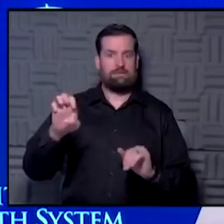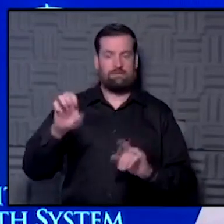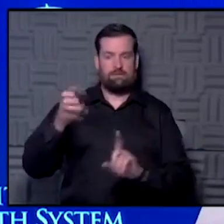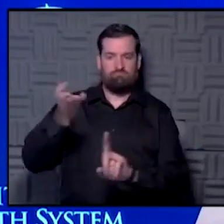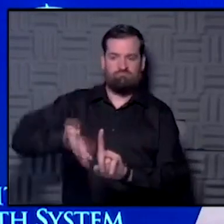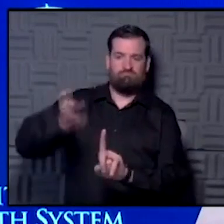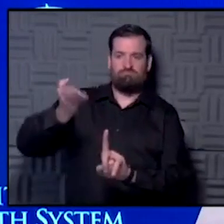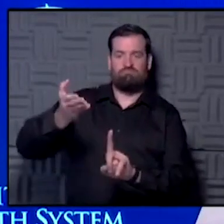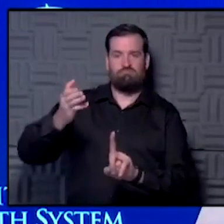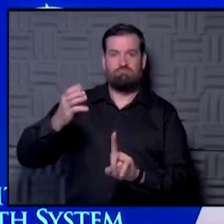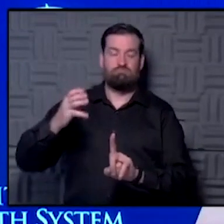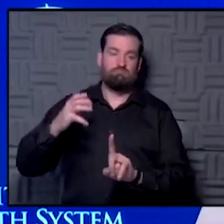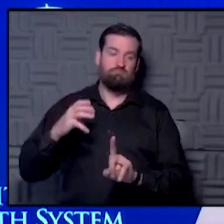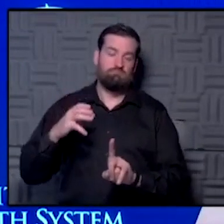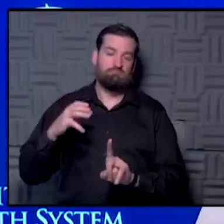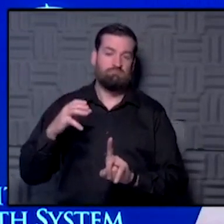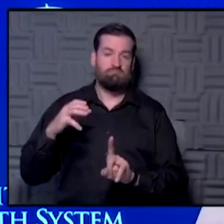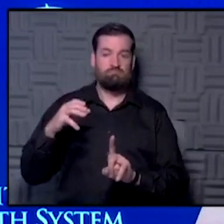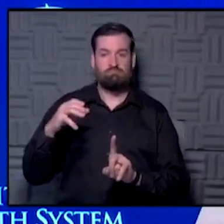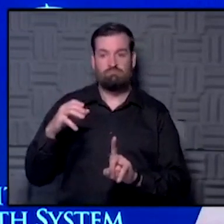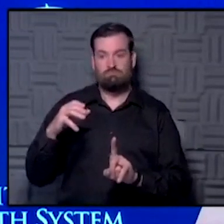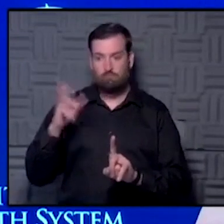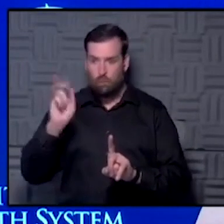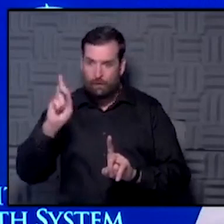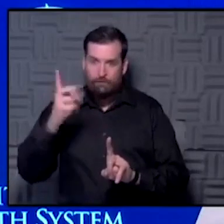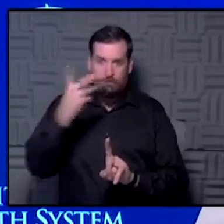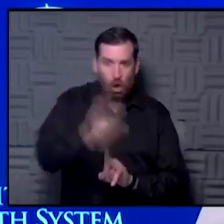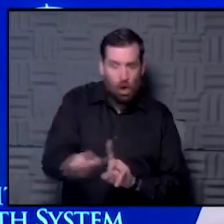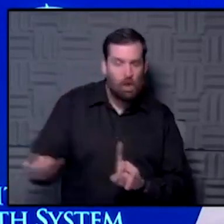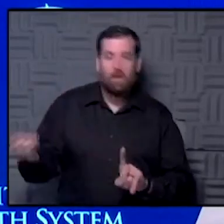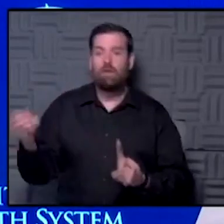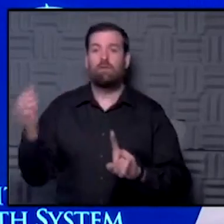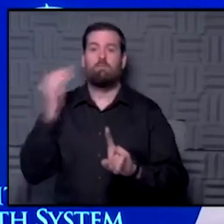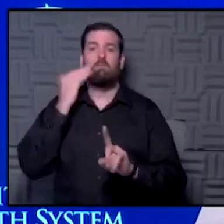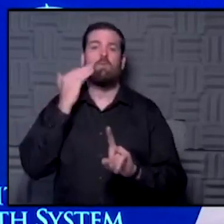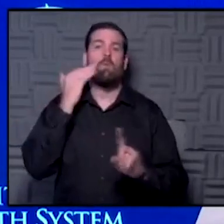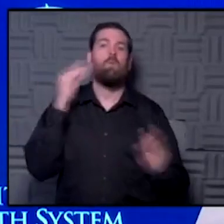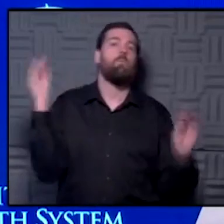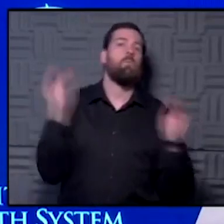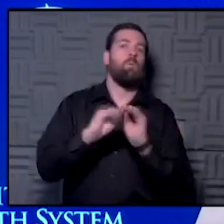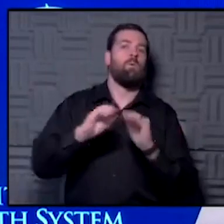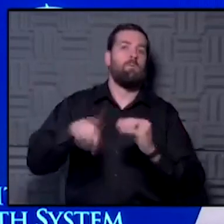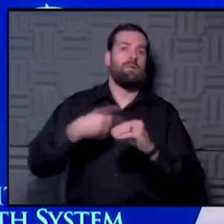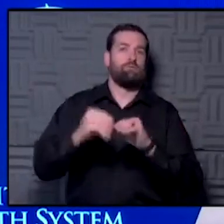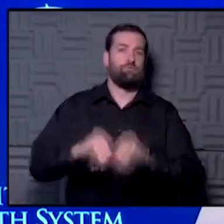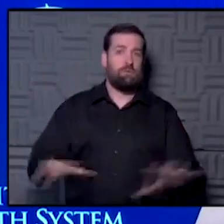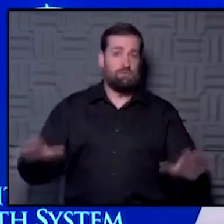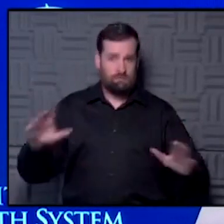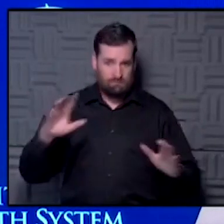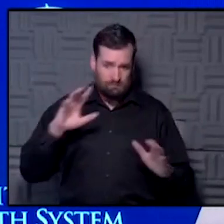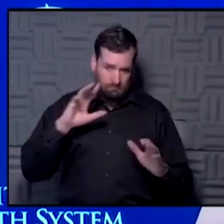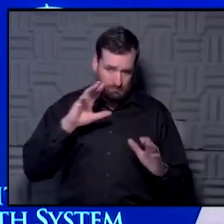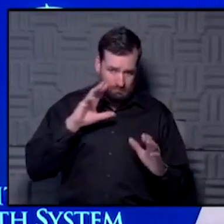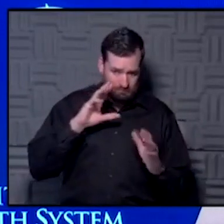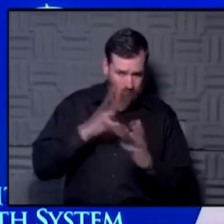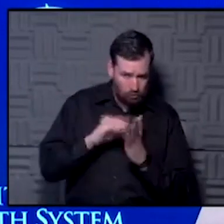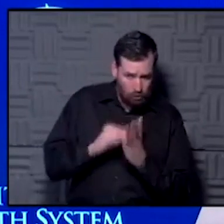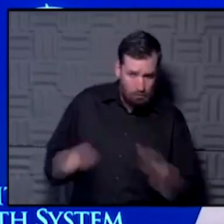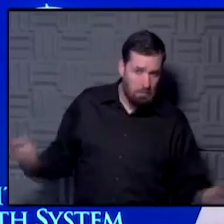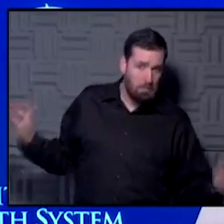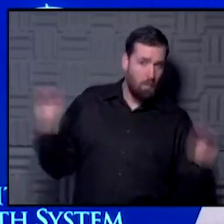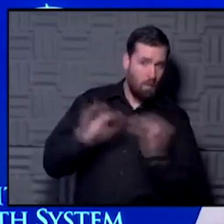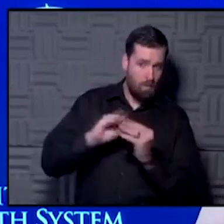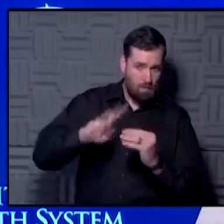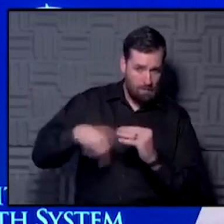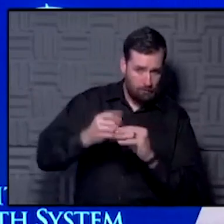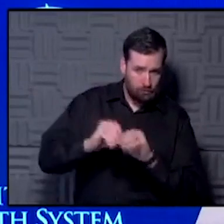we now know publicly where they've been, maybe even know a little more about the spread, do we expect to learn more about how the virus spreads, or is it